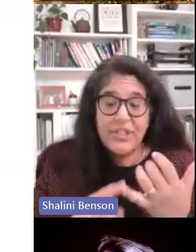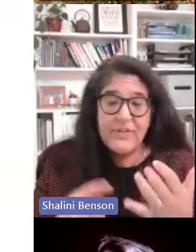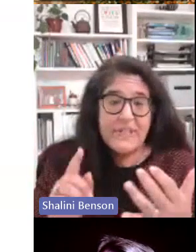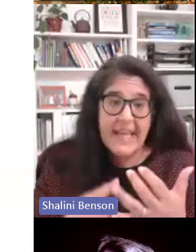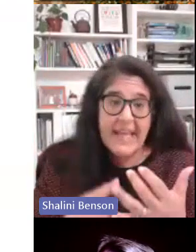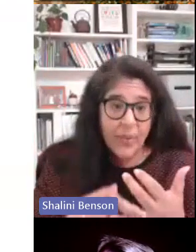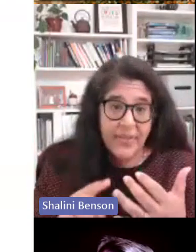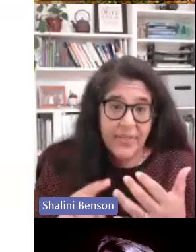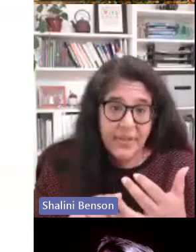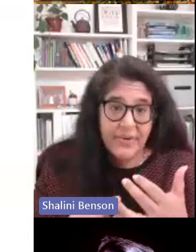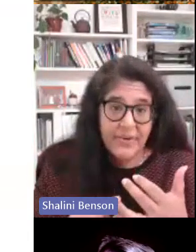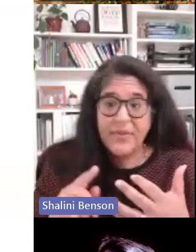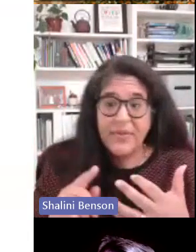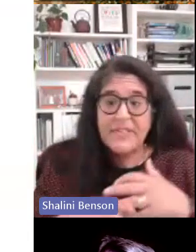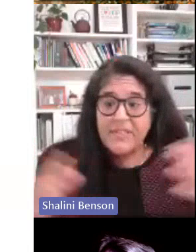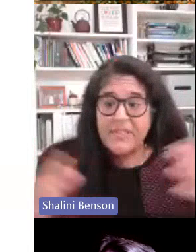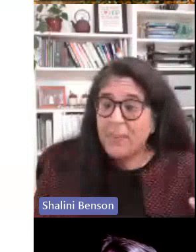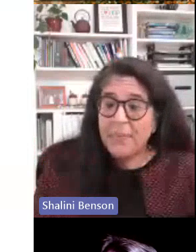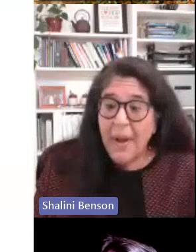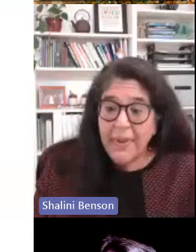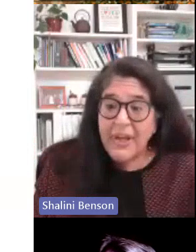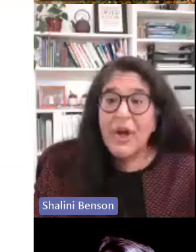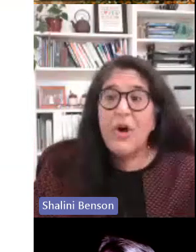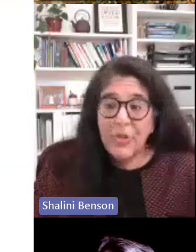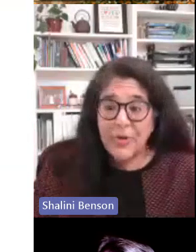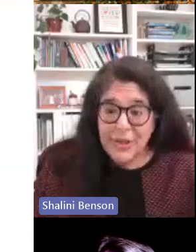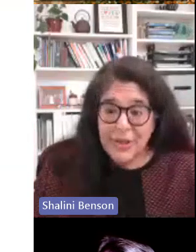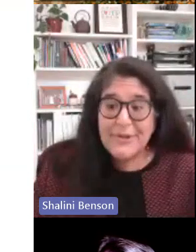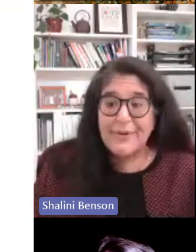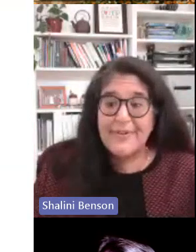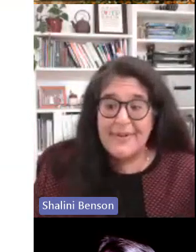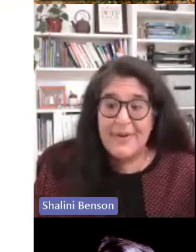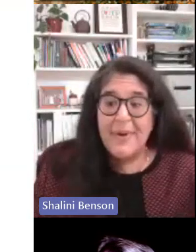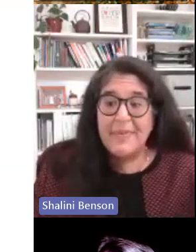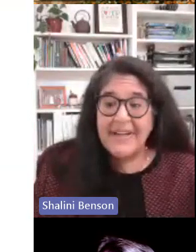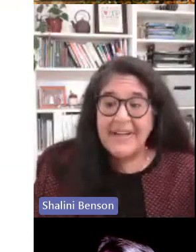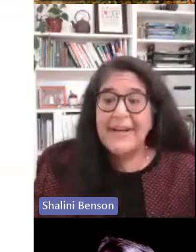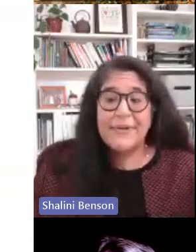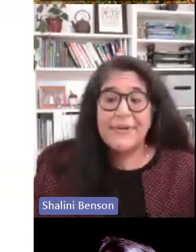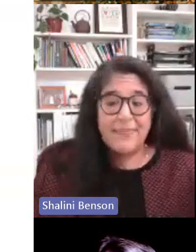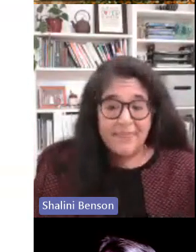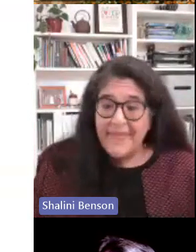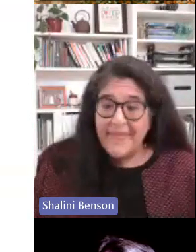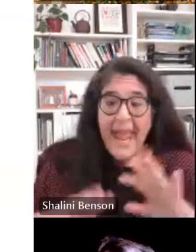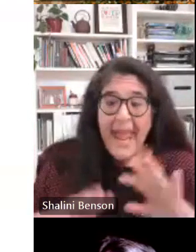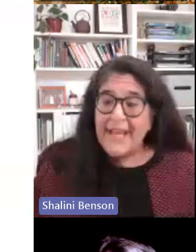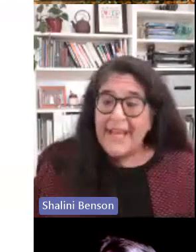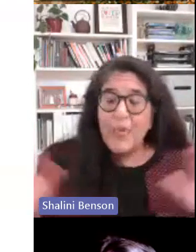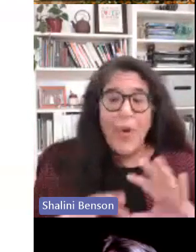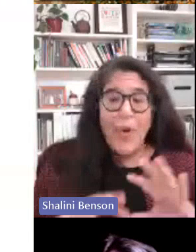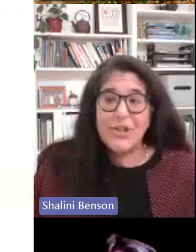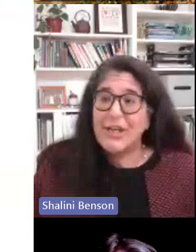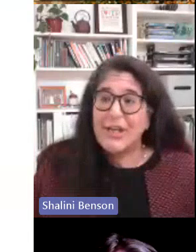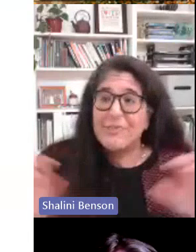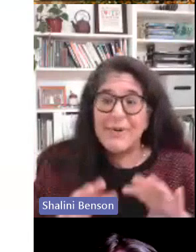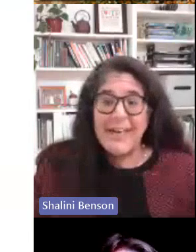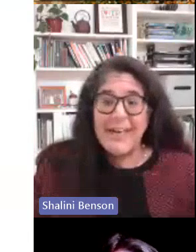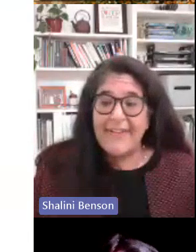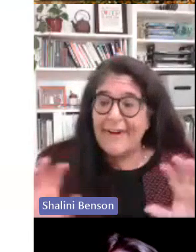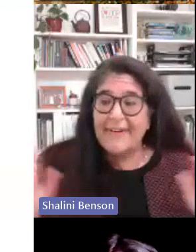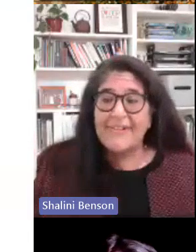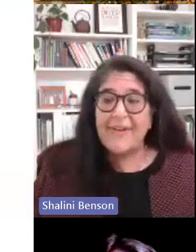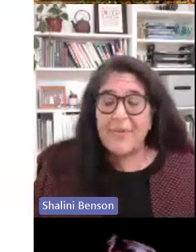both 132s and 133s have long been public. 132s are also now public. So any